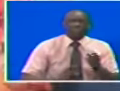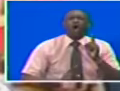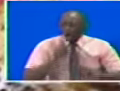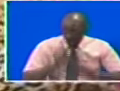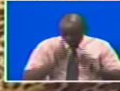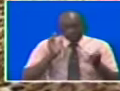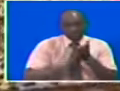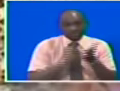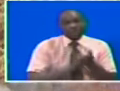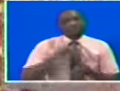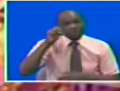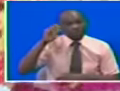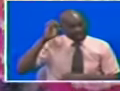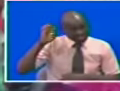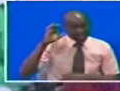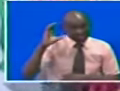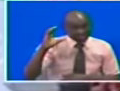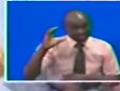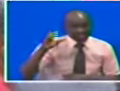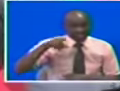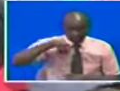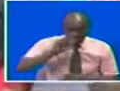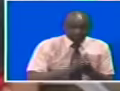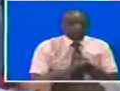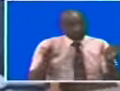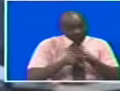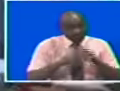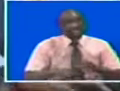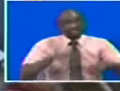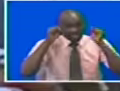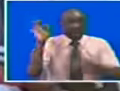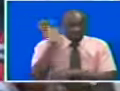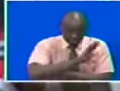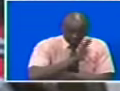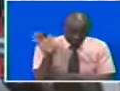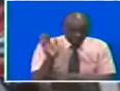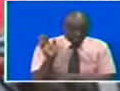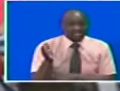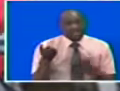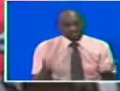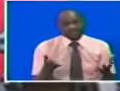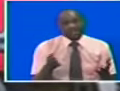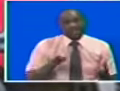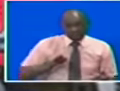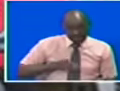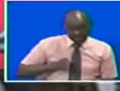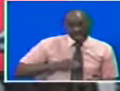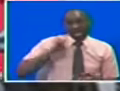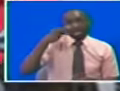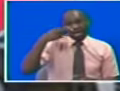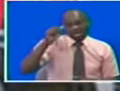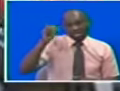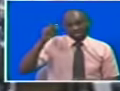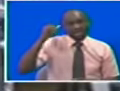sana kwa NEC, kwa sababu yule alikuwa vice chair wa Wiper Democratic Movement. Mama Halima aliama